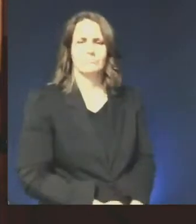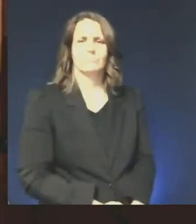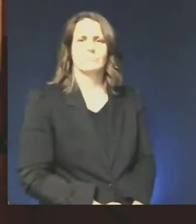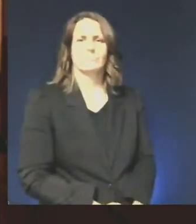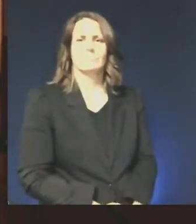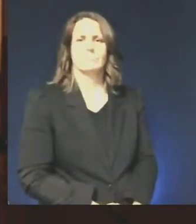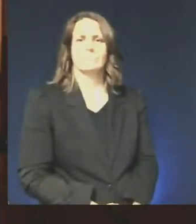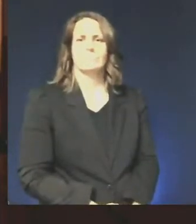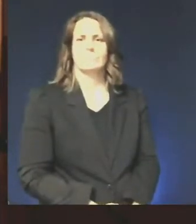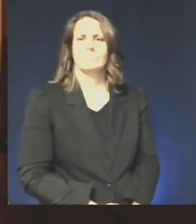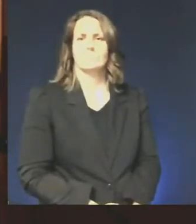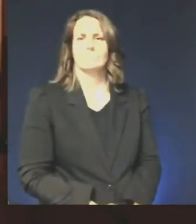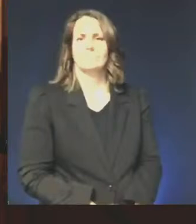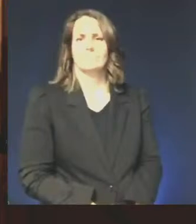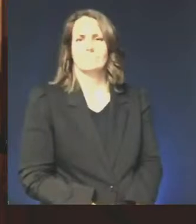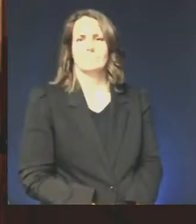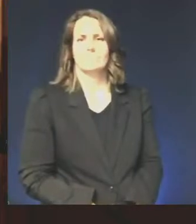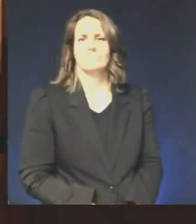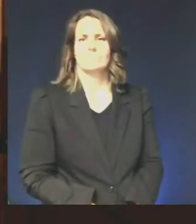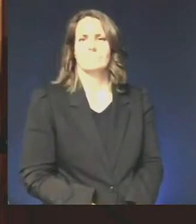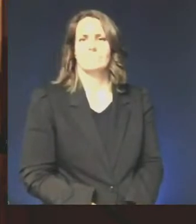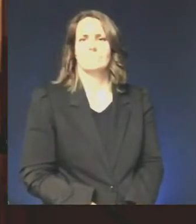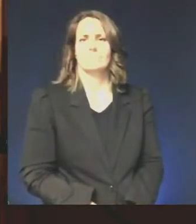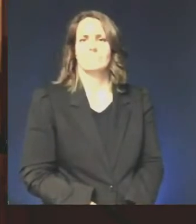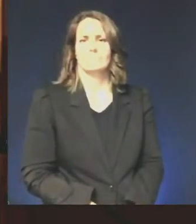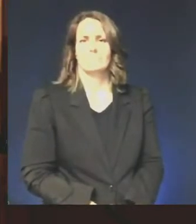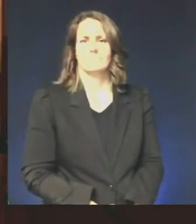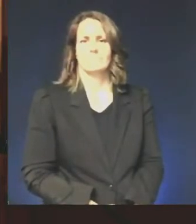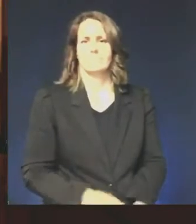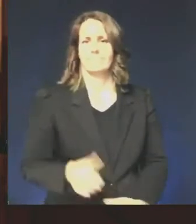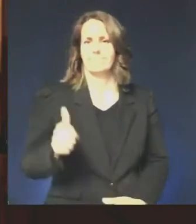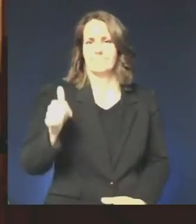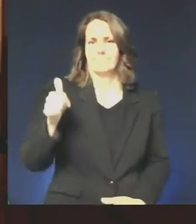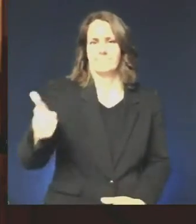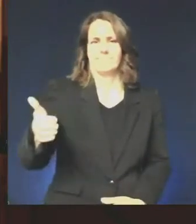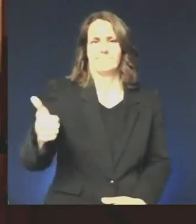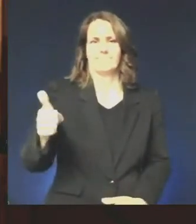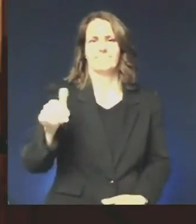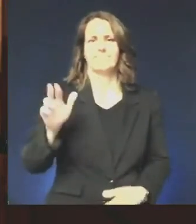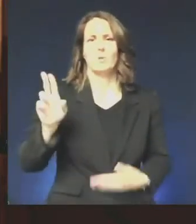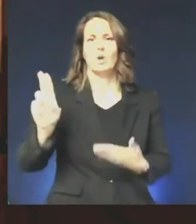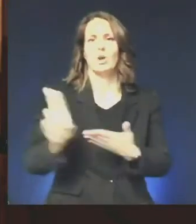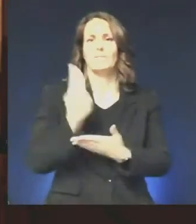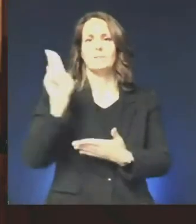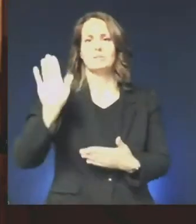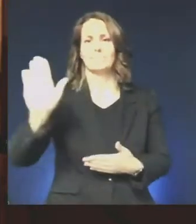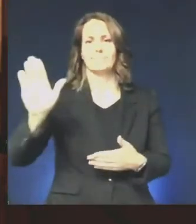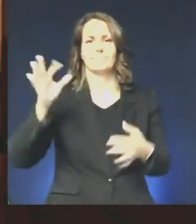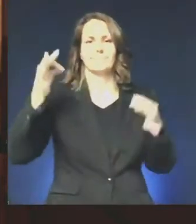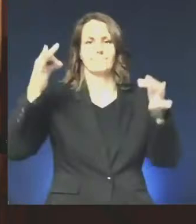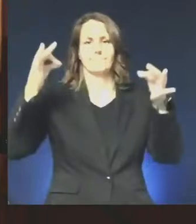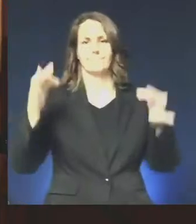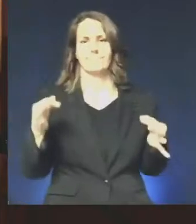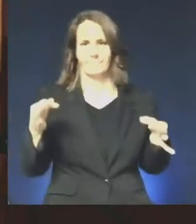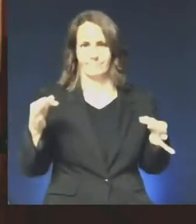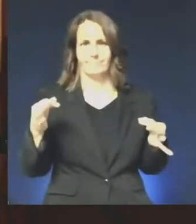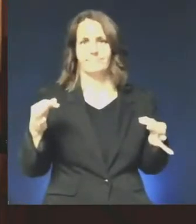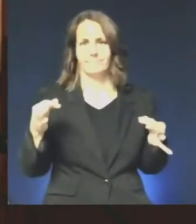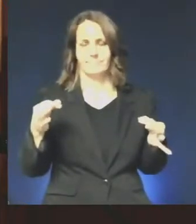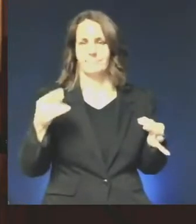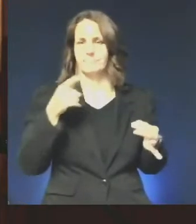been paying close attention and using that to guide their decisions and their